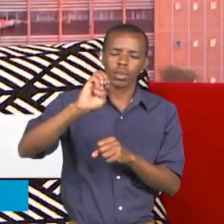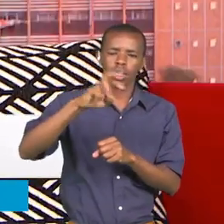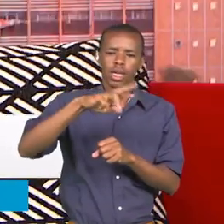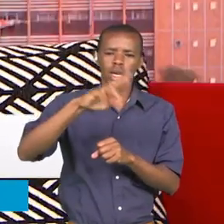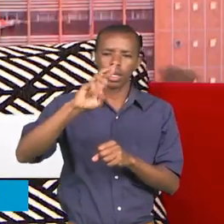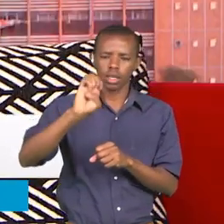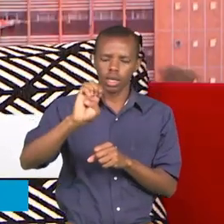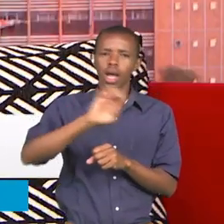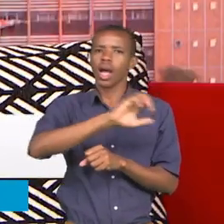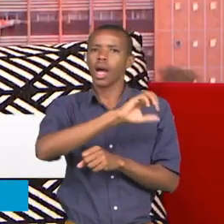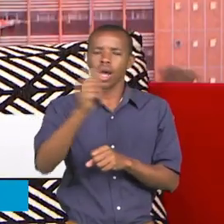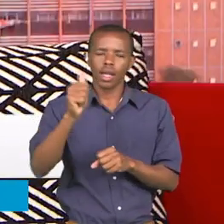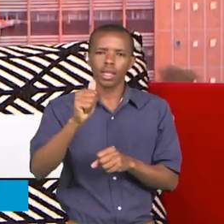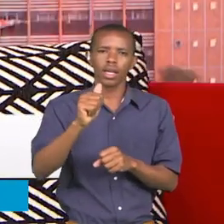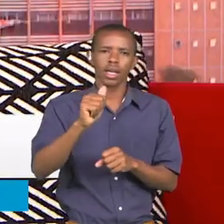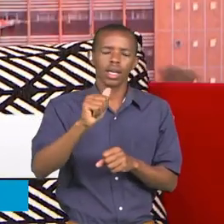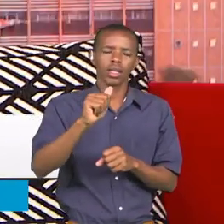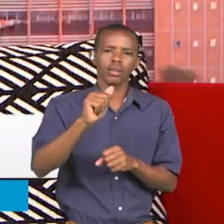Julius Caesar,